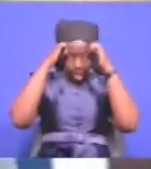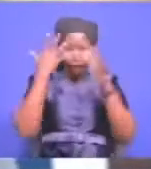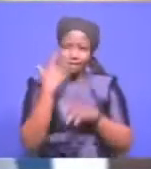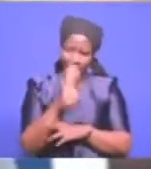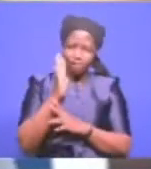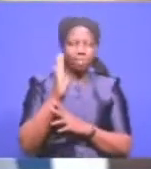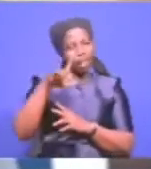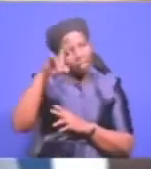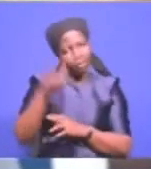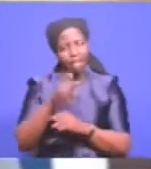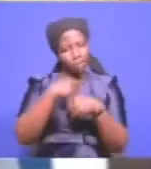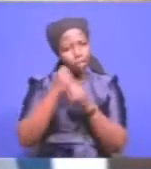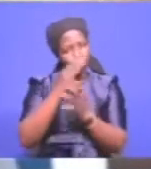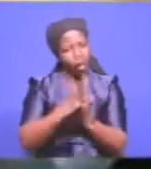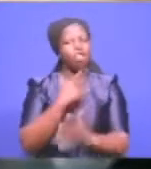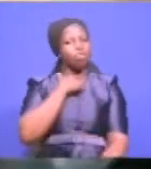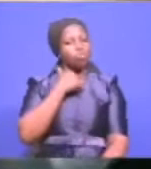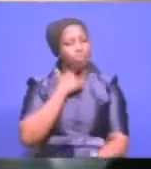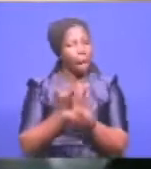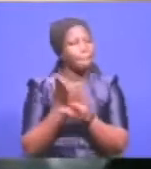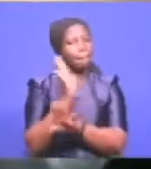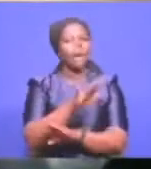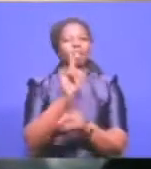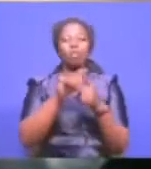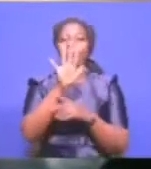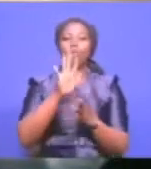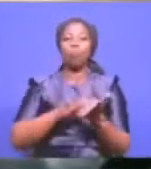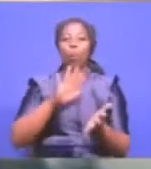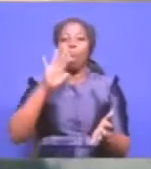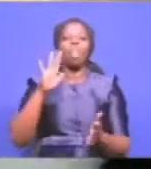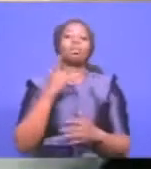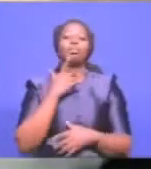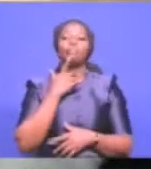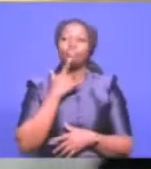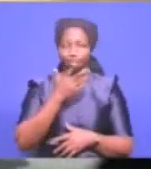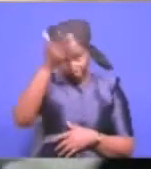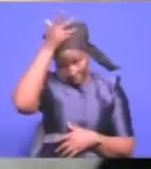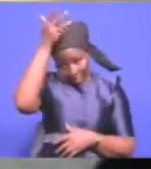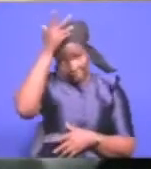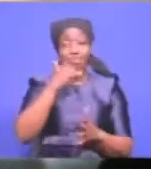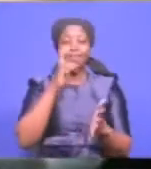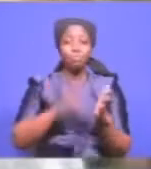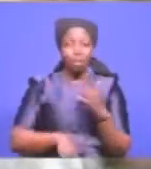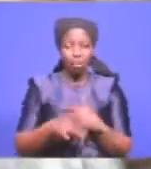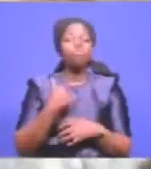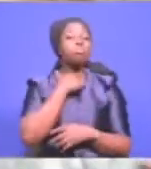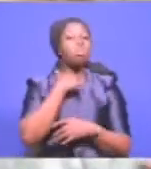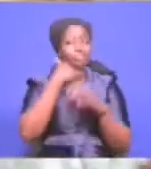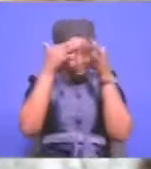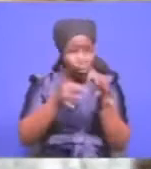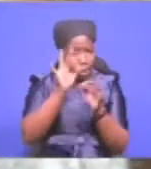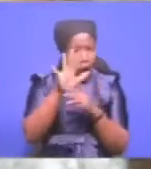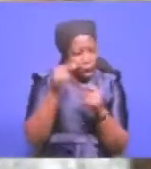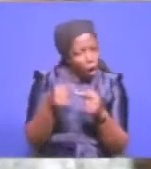union to its lost glory. The disgruntled nurses say they are opposed to the move by the union to